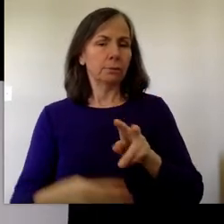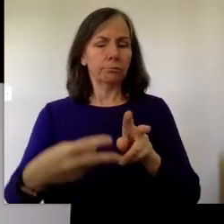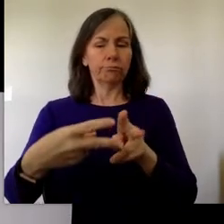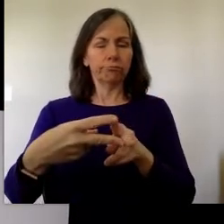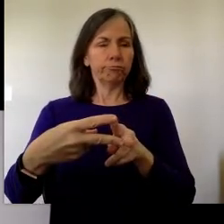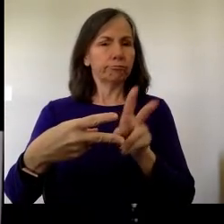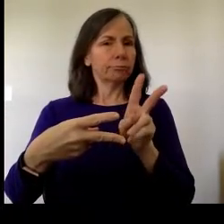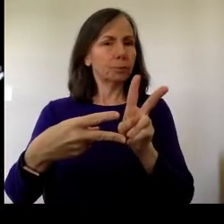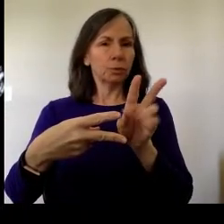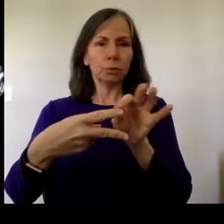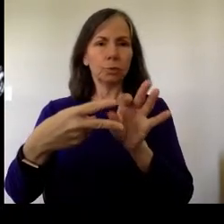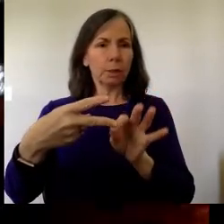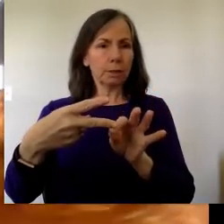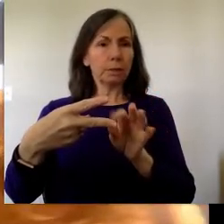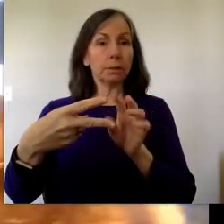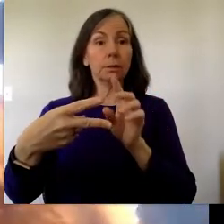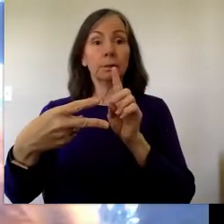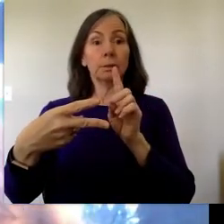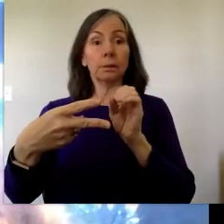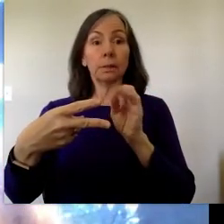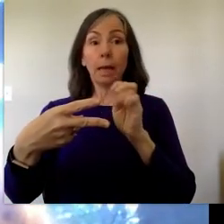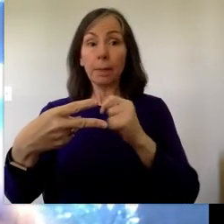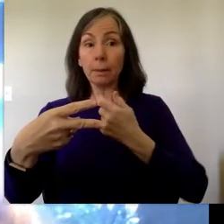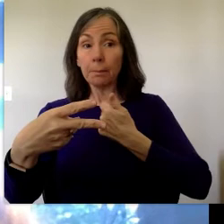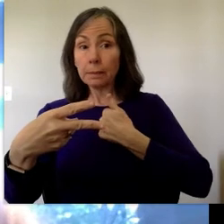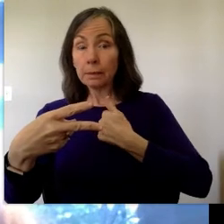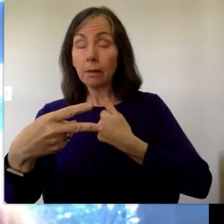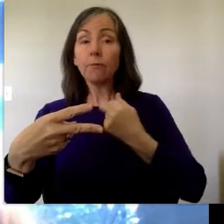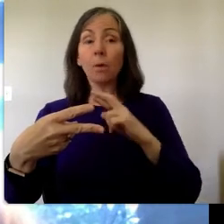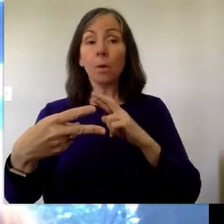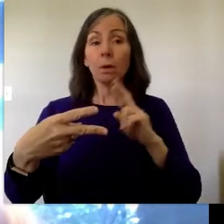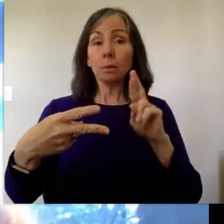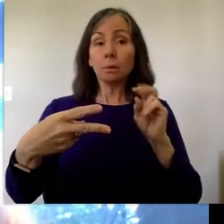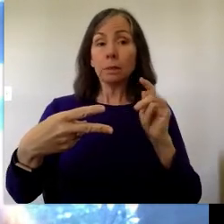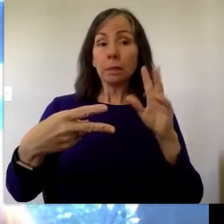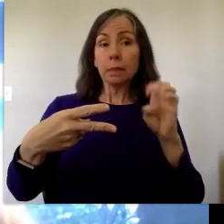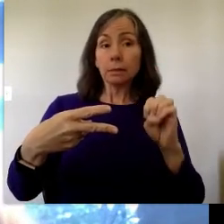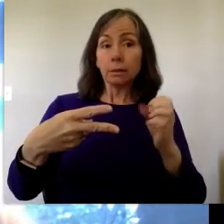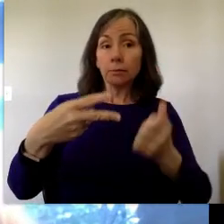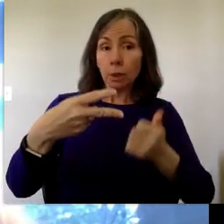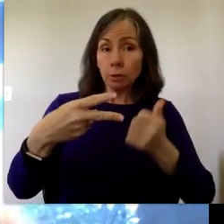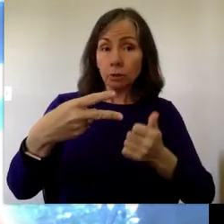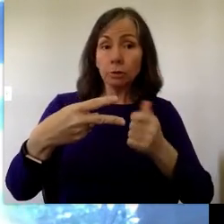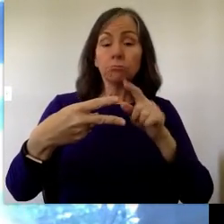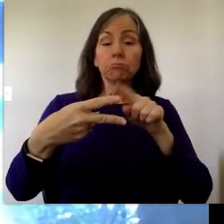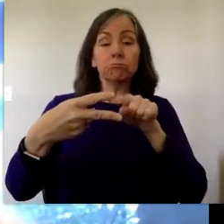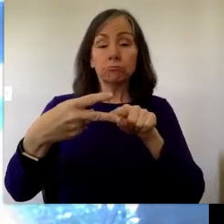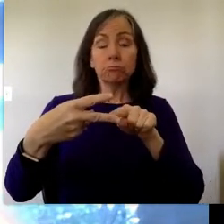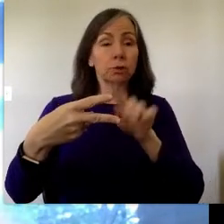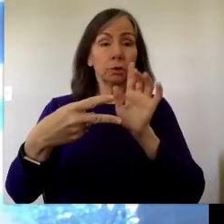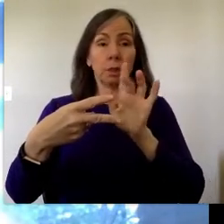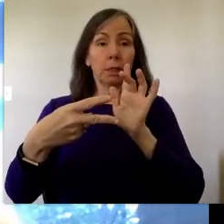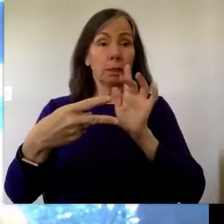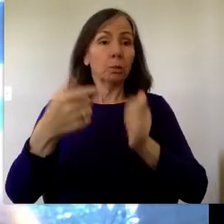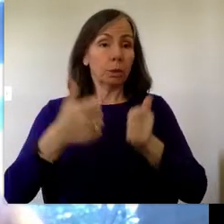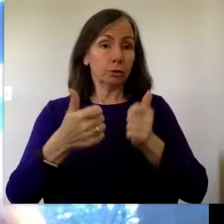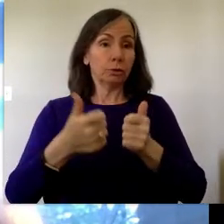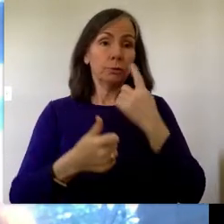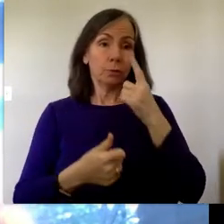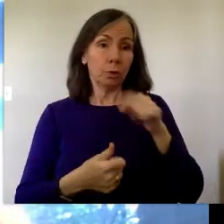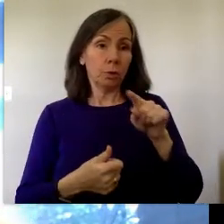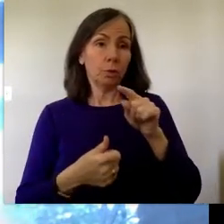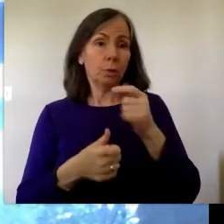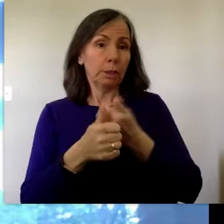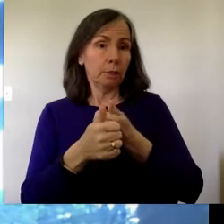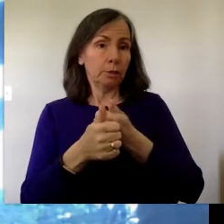or recessive. If you're not sure, watch this video and watch me explaining to you what's dominant and what's recessive, or just look